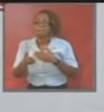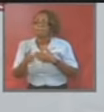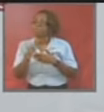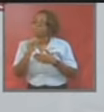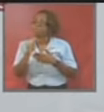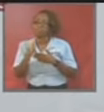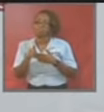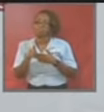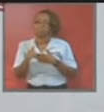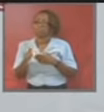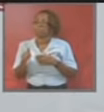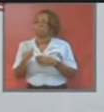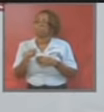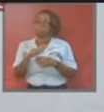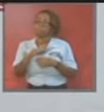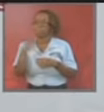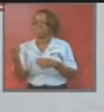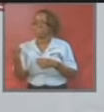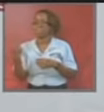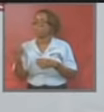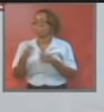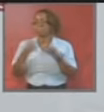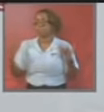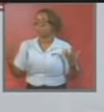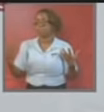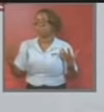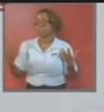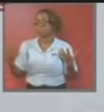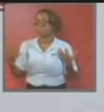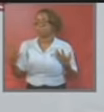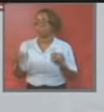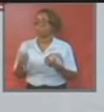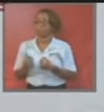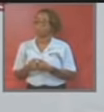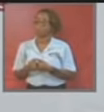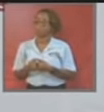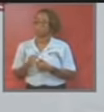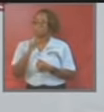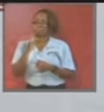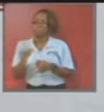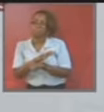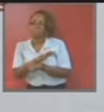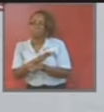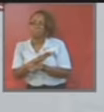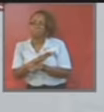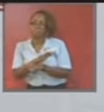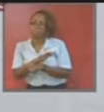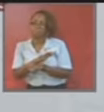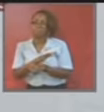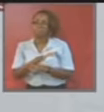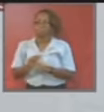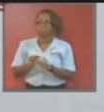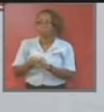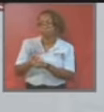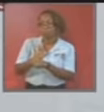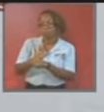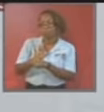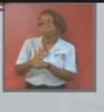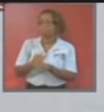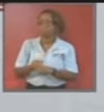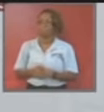additional mitigation, meaning blunting the impact of this virus passing through the population, and it is